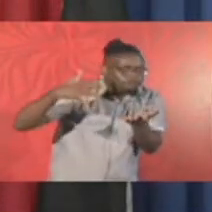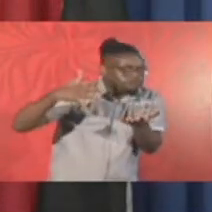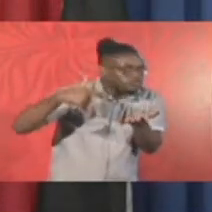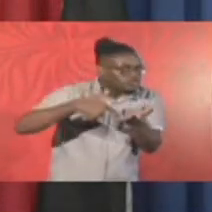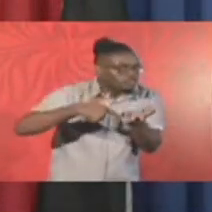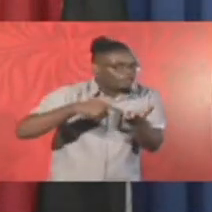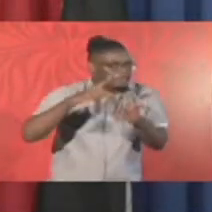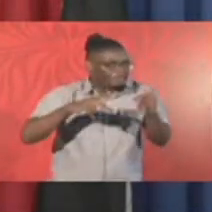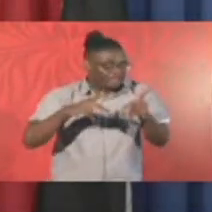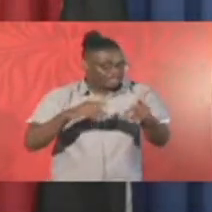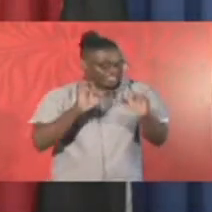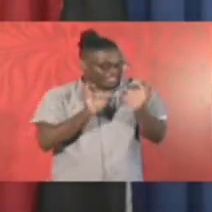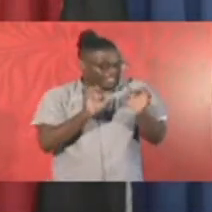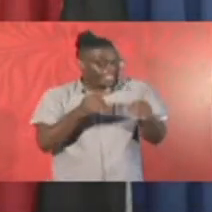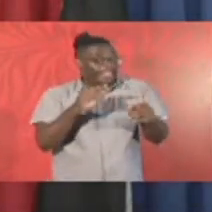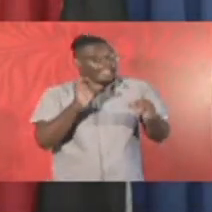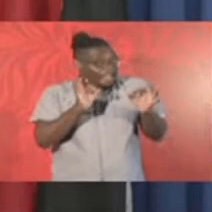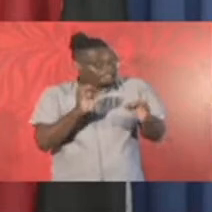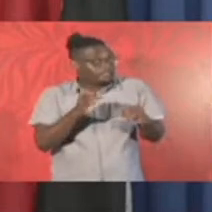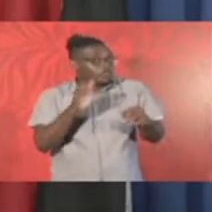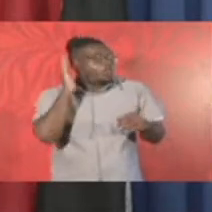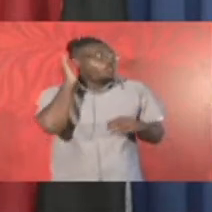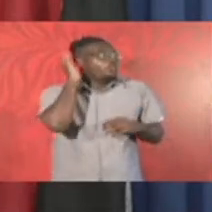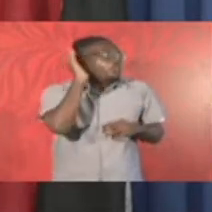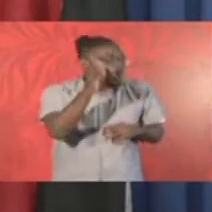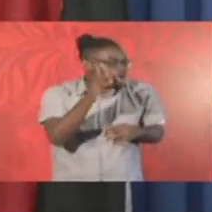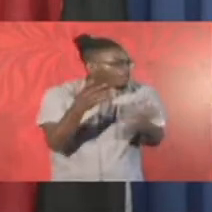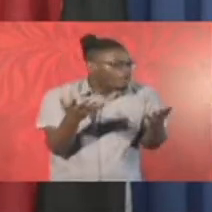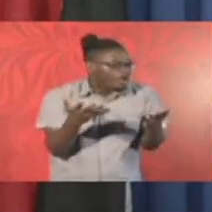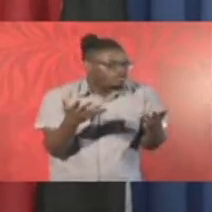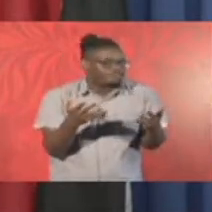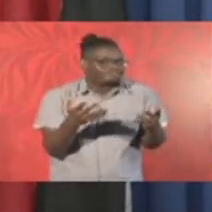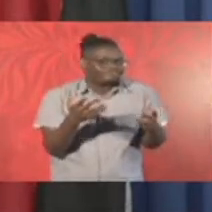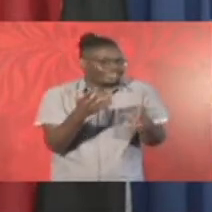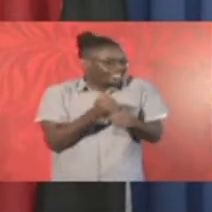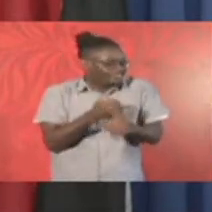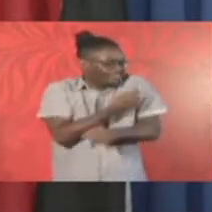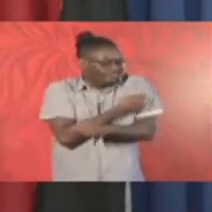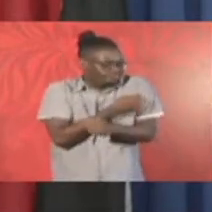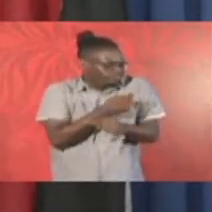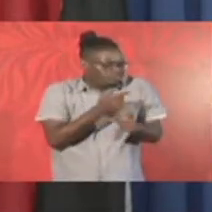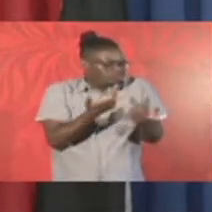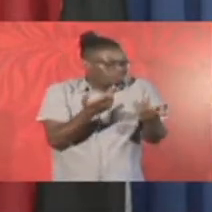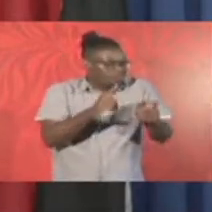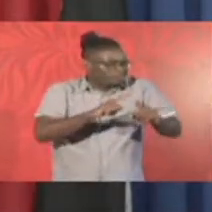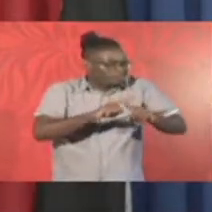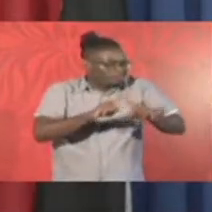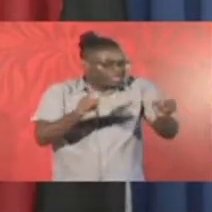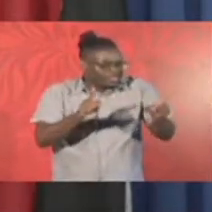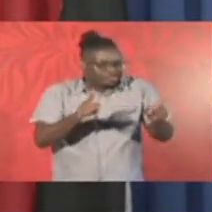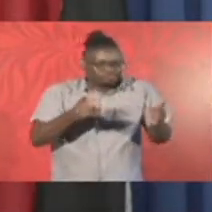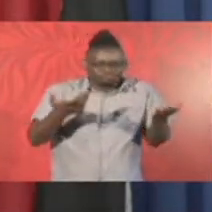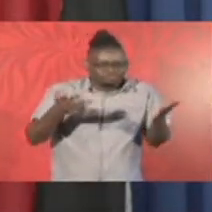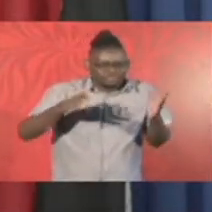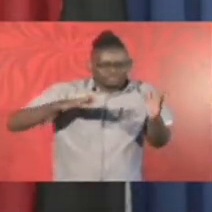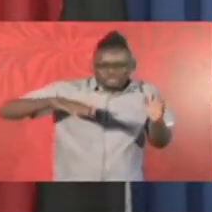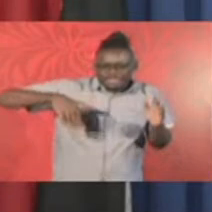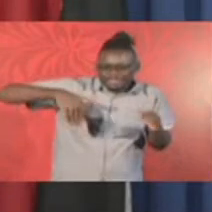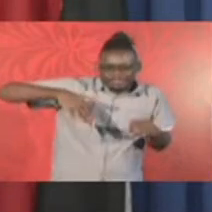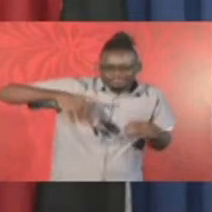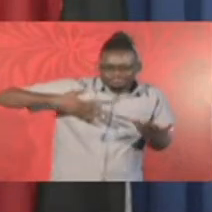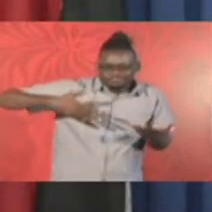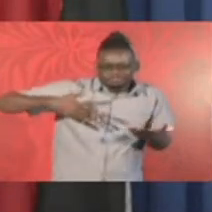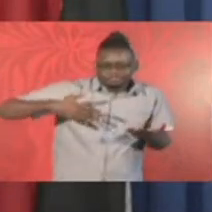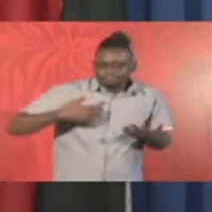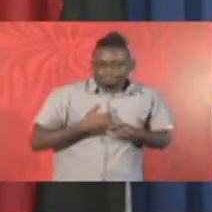country, we will vaccinate ourselves under the reasonable arguments of the scientists and the doctors, that we'll vaccinate ourselves so as to